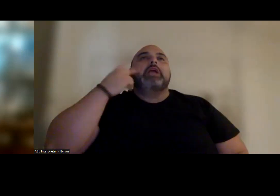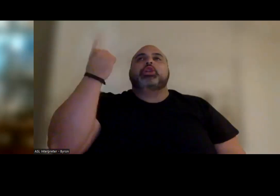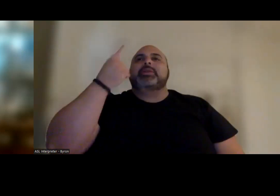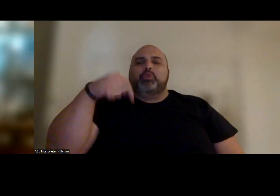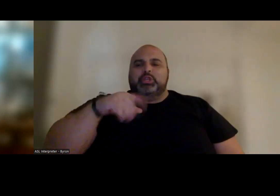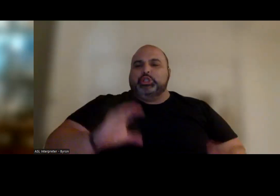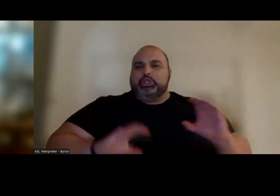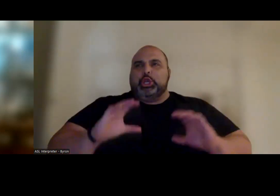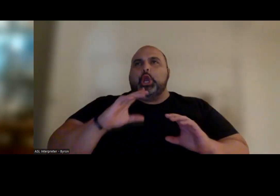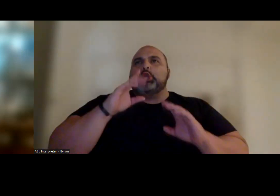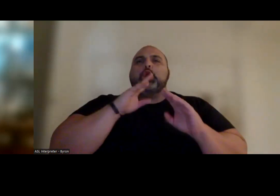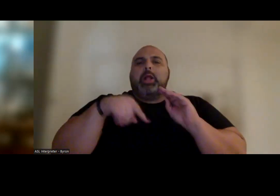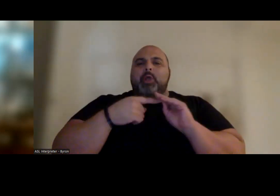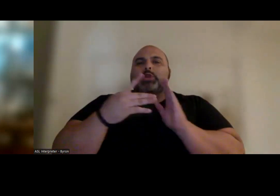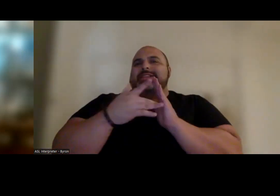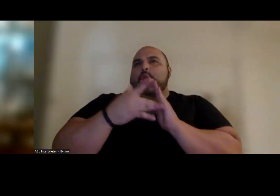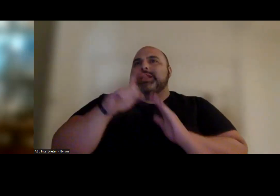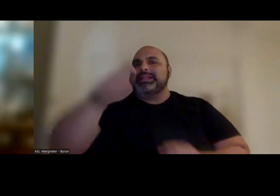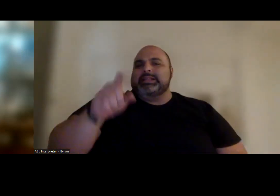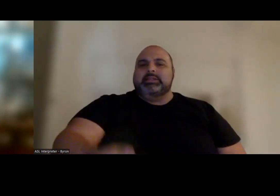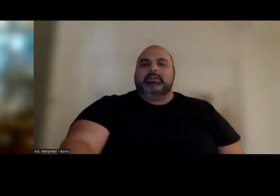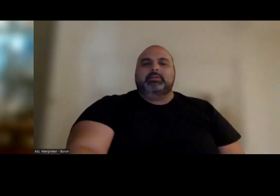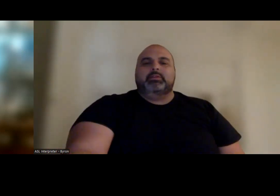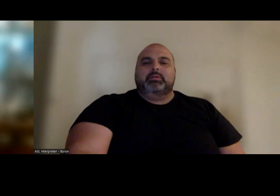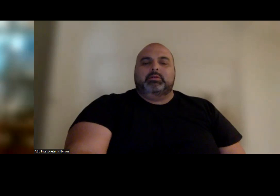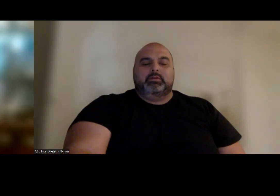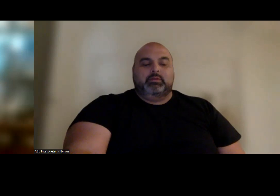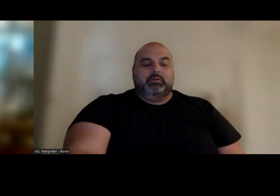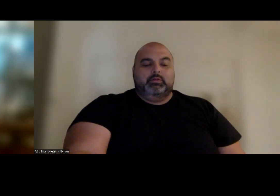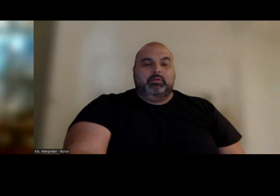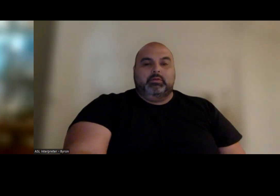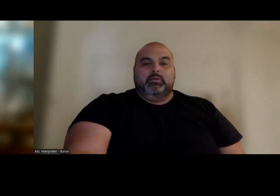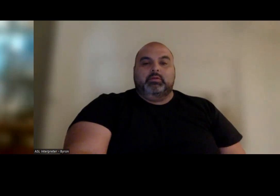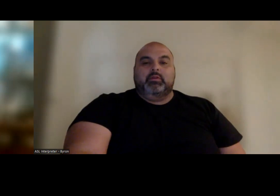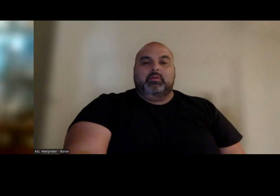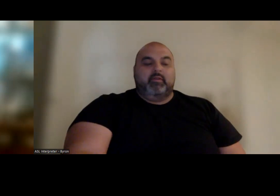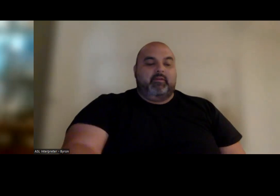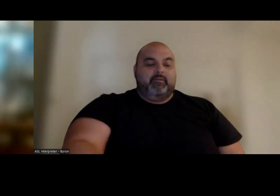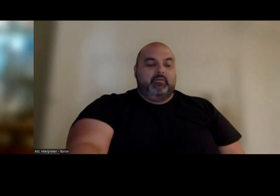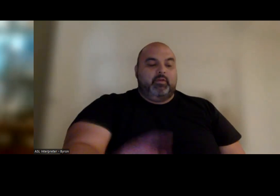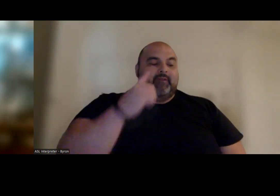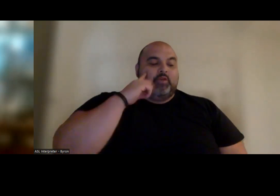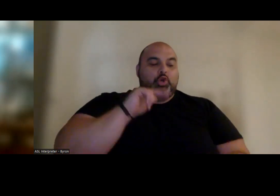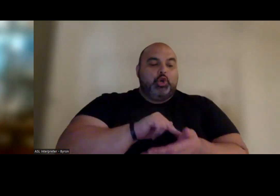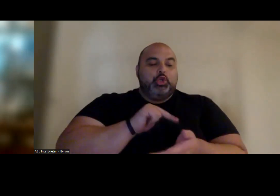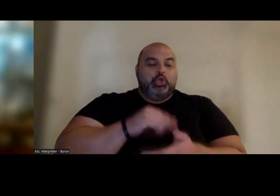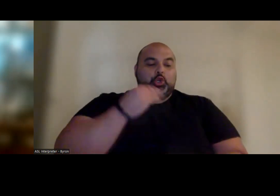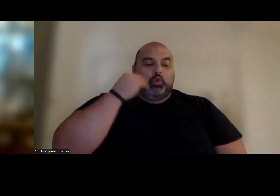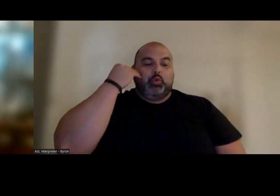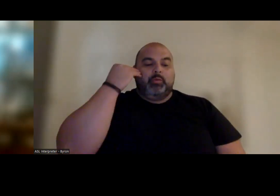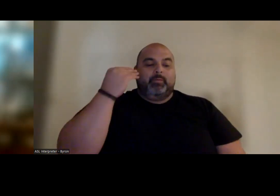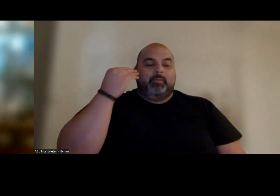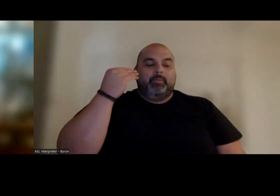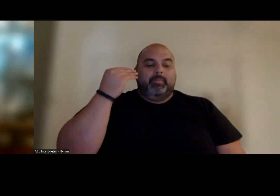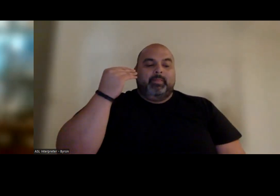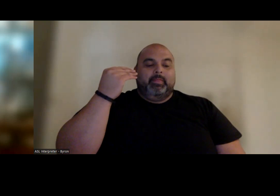technology that's needed in nursing homes. And here's an example. I tried all possible means to have